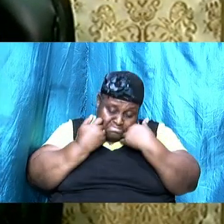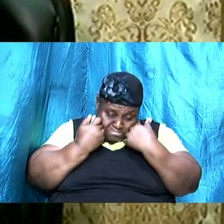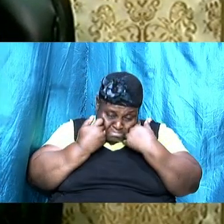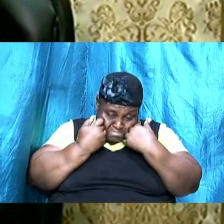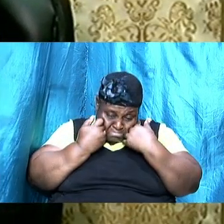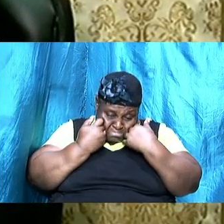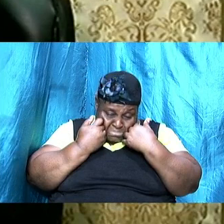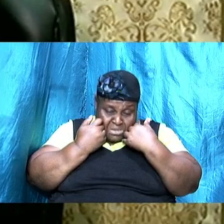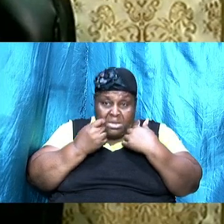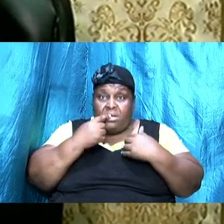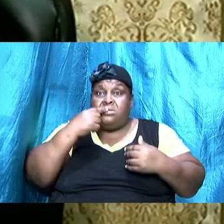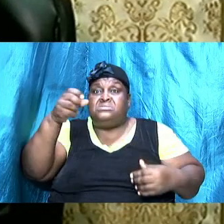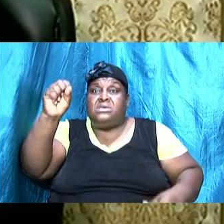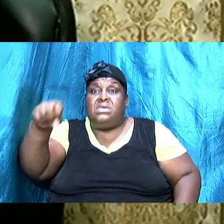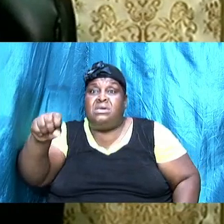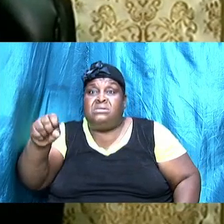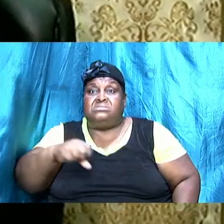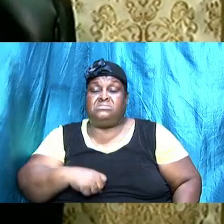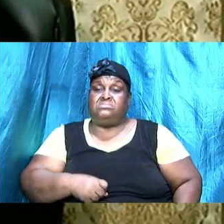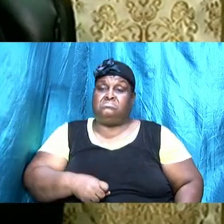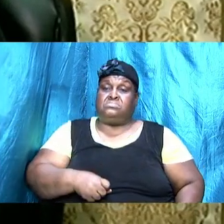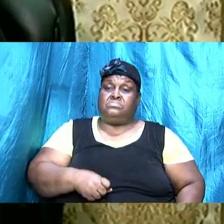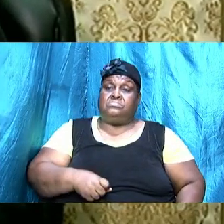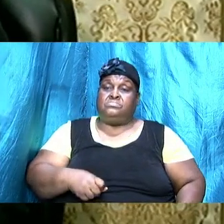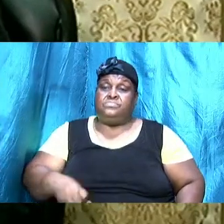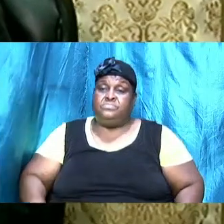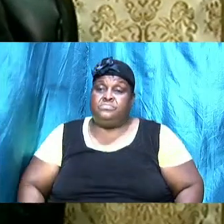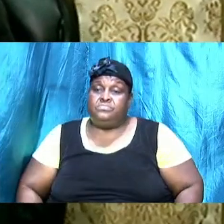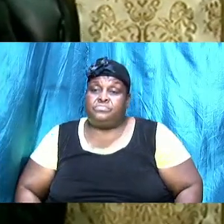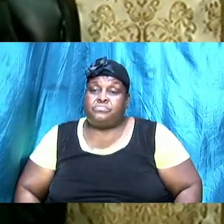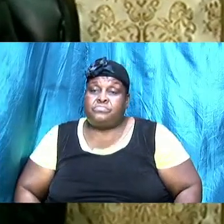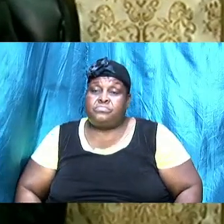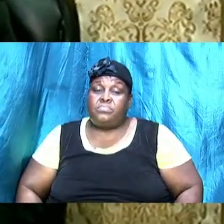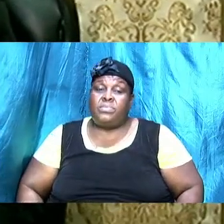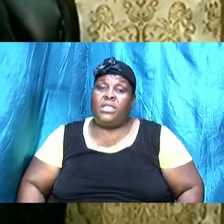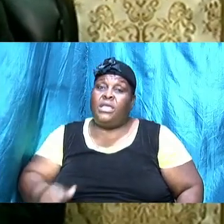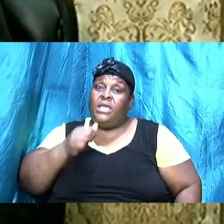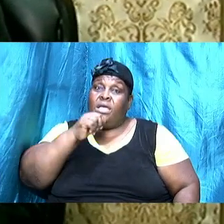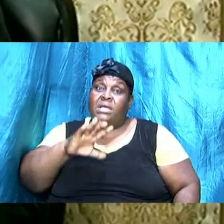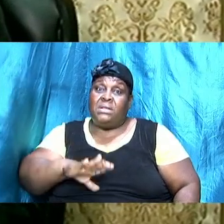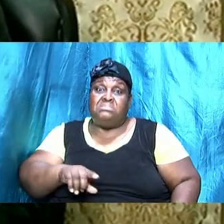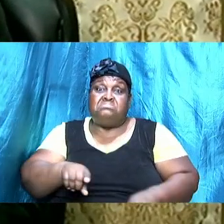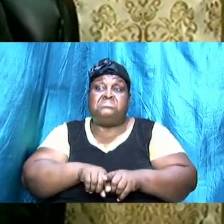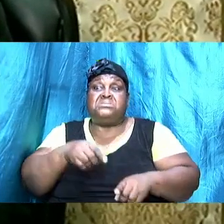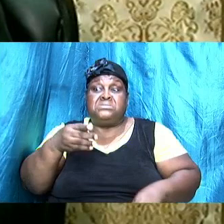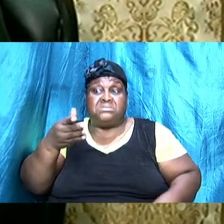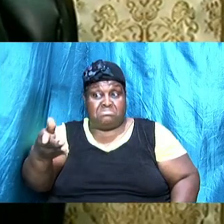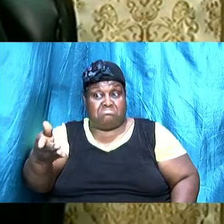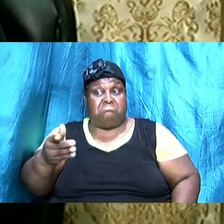ashamed. But it does. A lady like that,